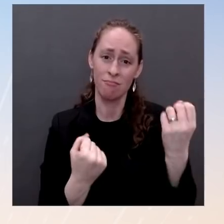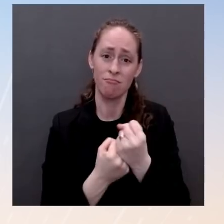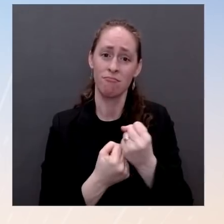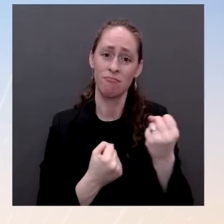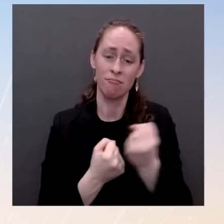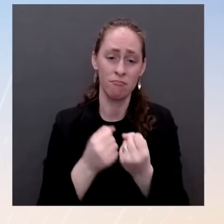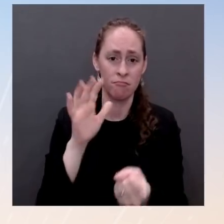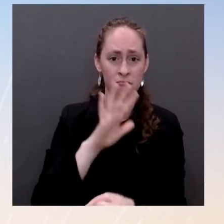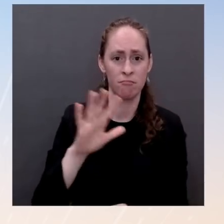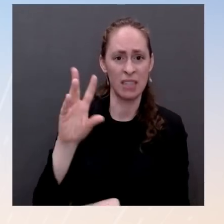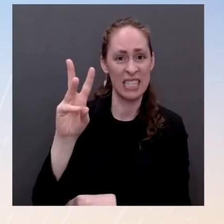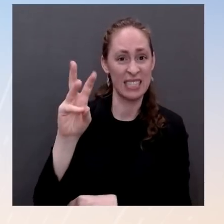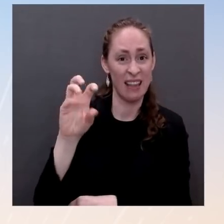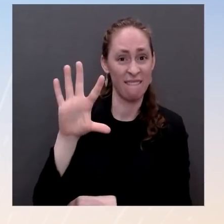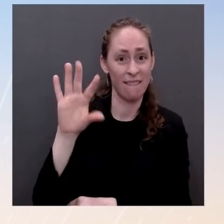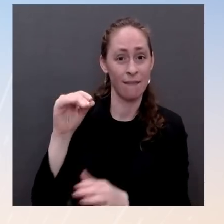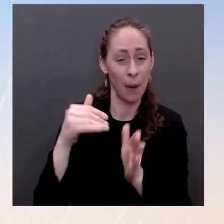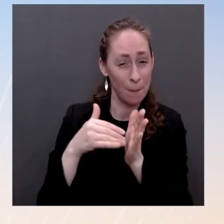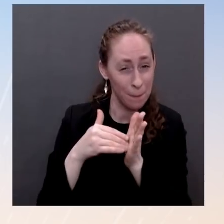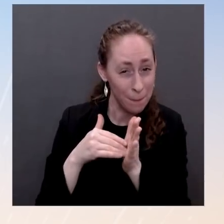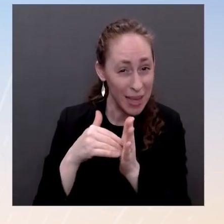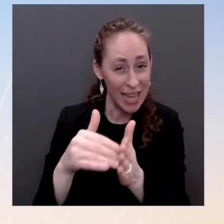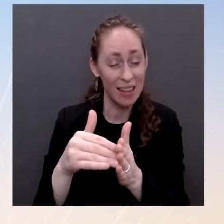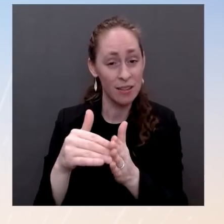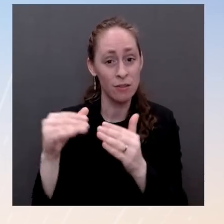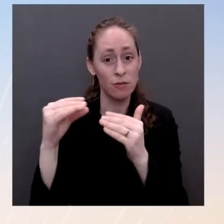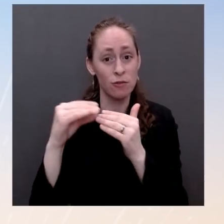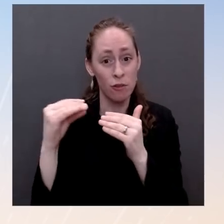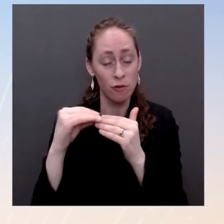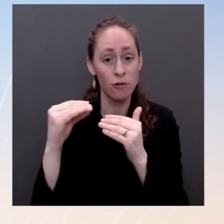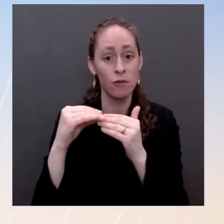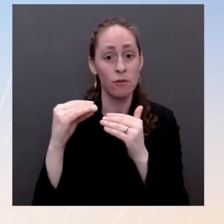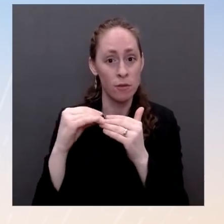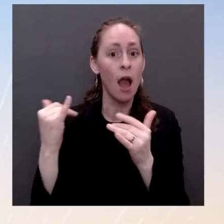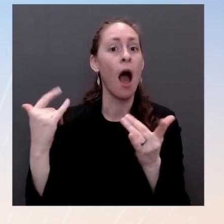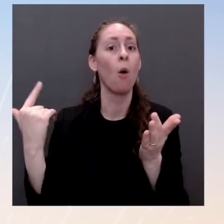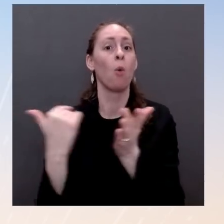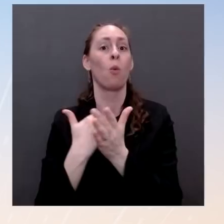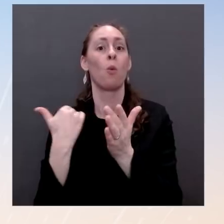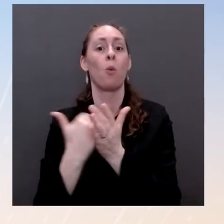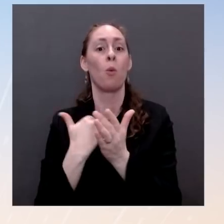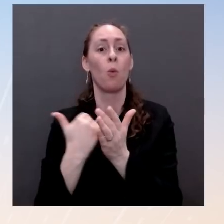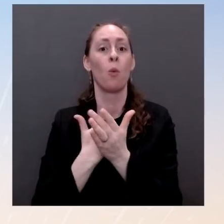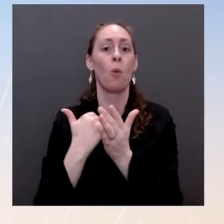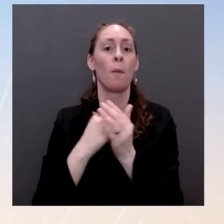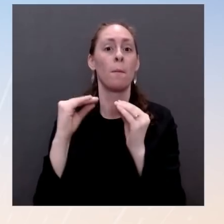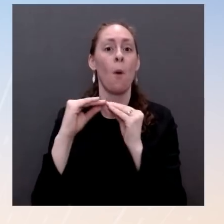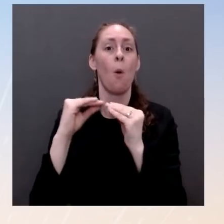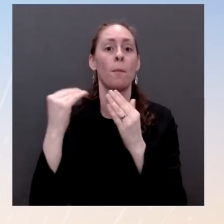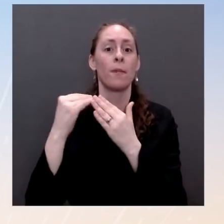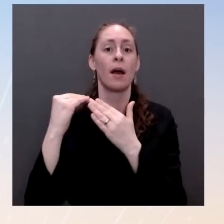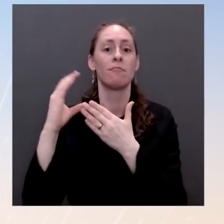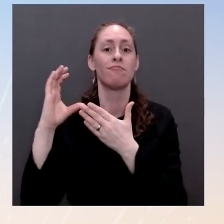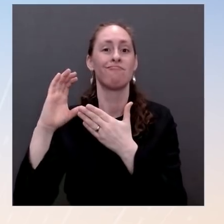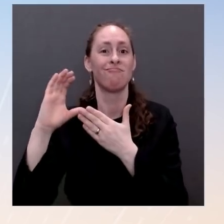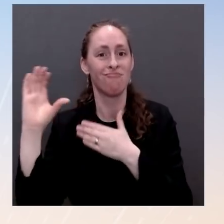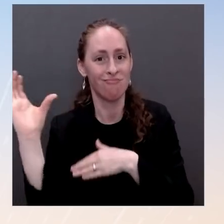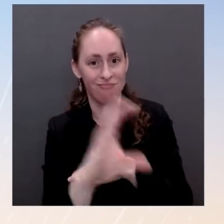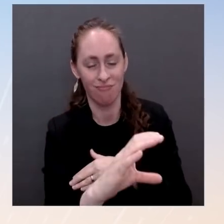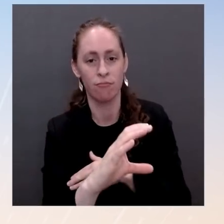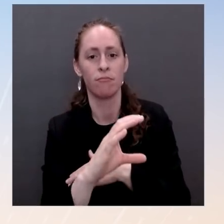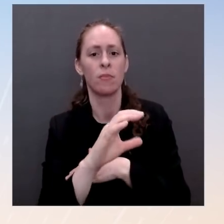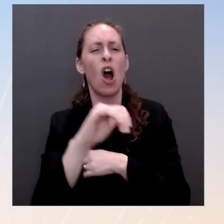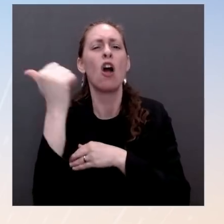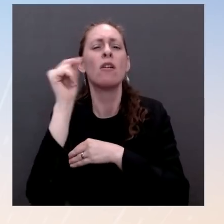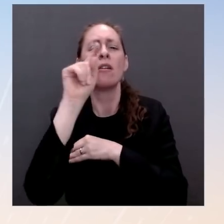new partnership fund for a resilient Ukraine with our European, with our allies and partners to continue to expand on